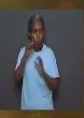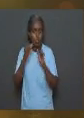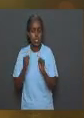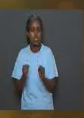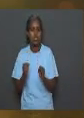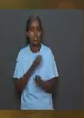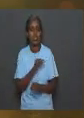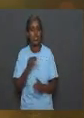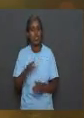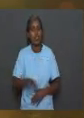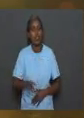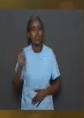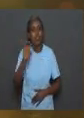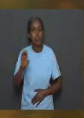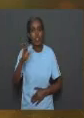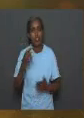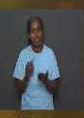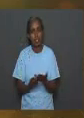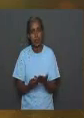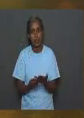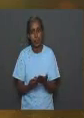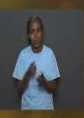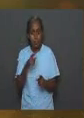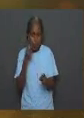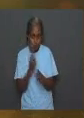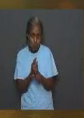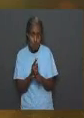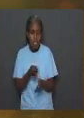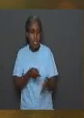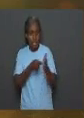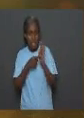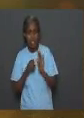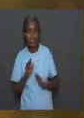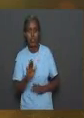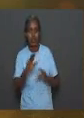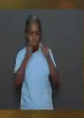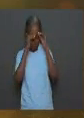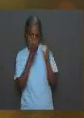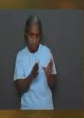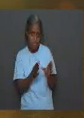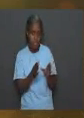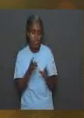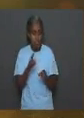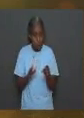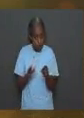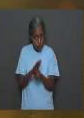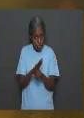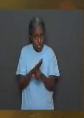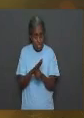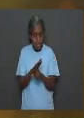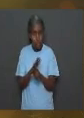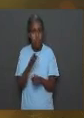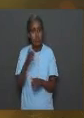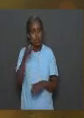at finding them. Be sure to ask your teacher if you feel like you